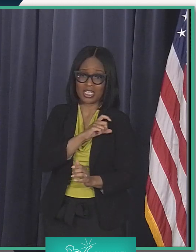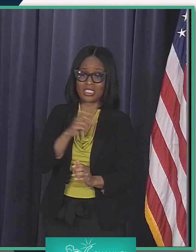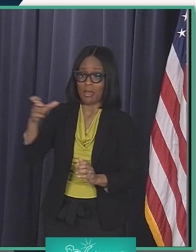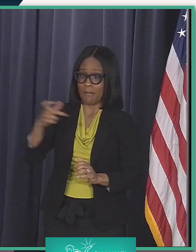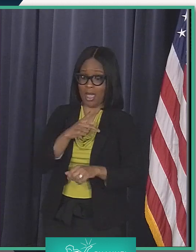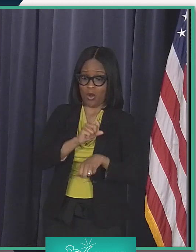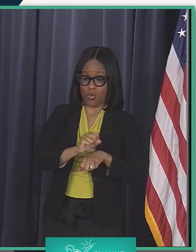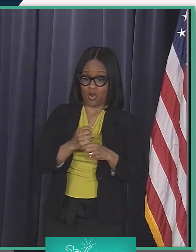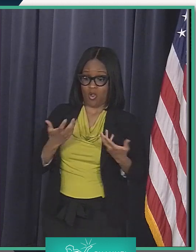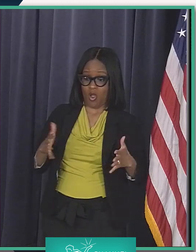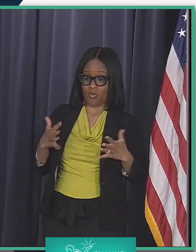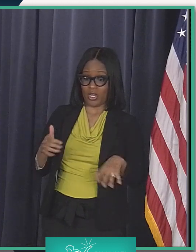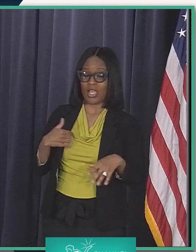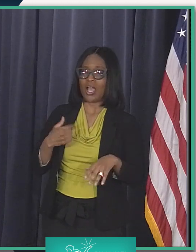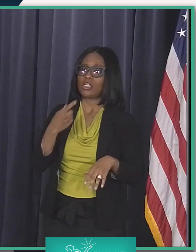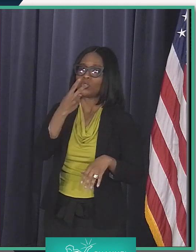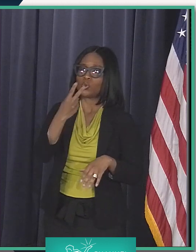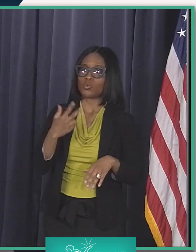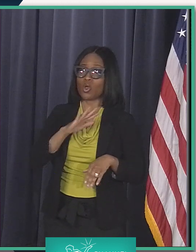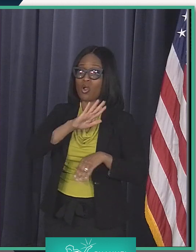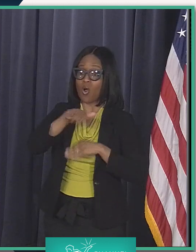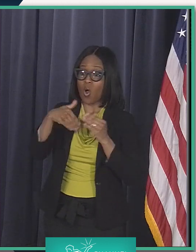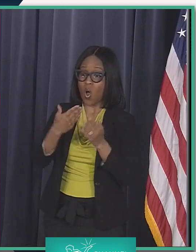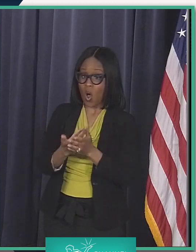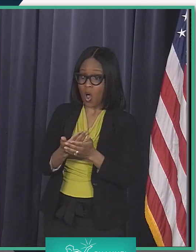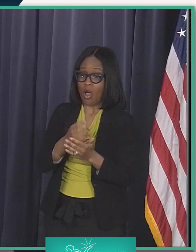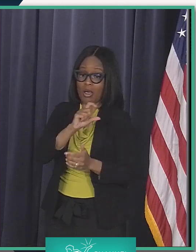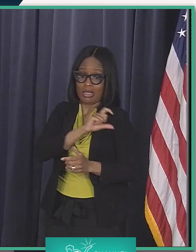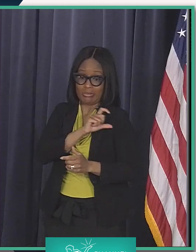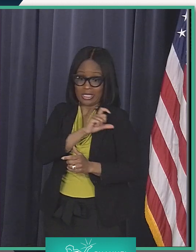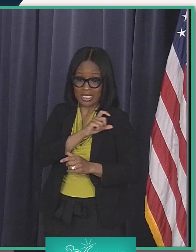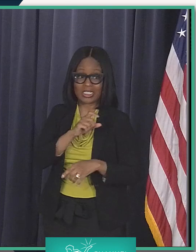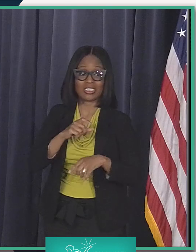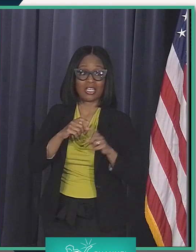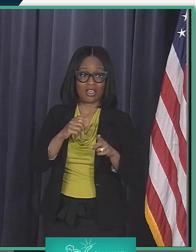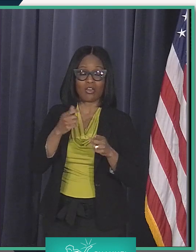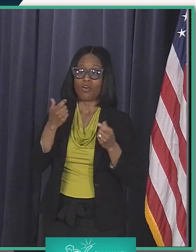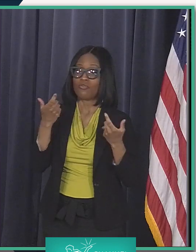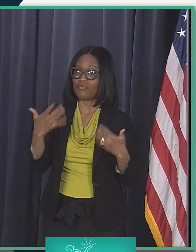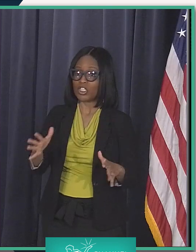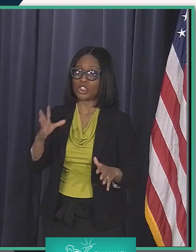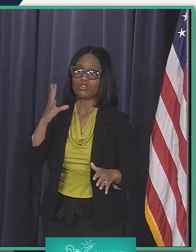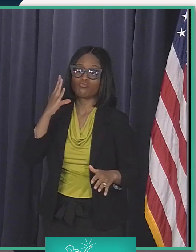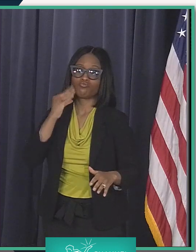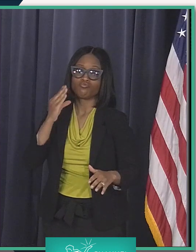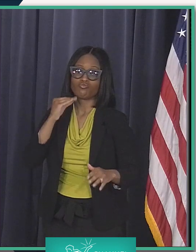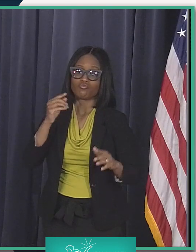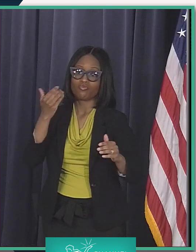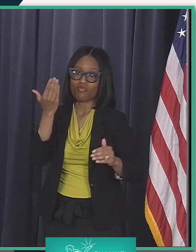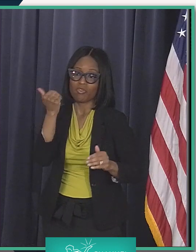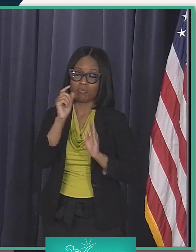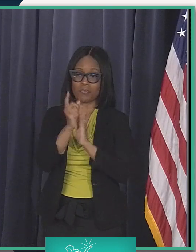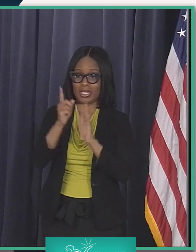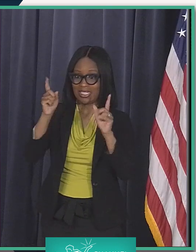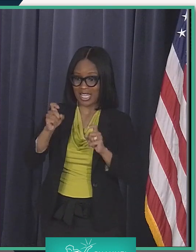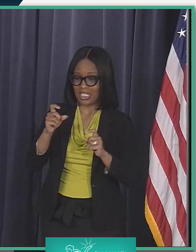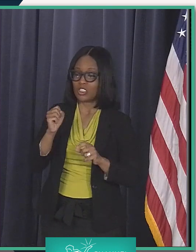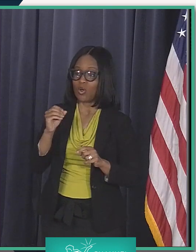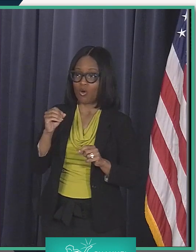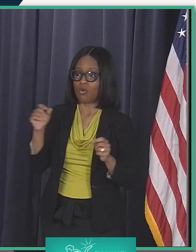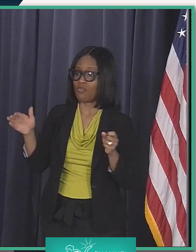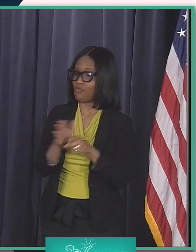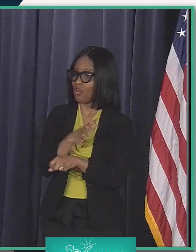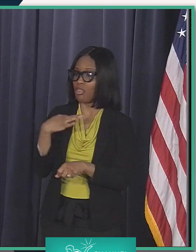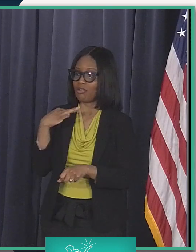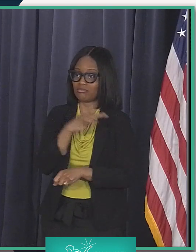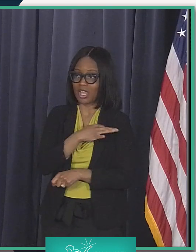this point, I think 2/3 of all the officers in the police department have been through our 15-minute testing. So they are fully staffed,